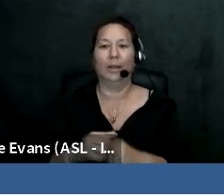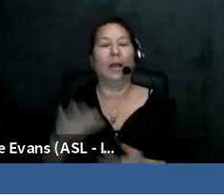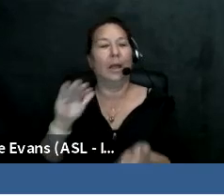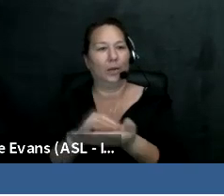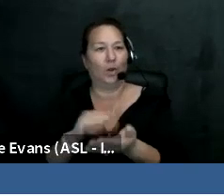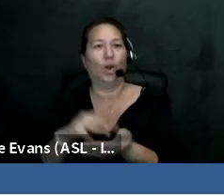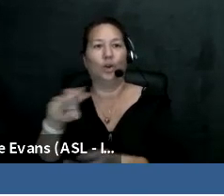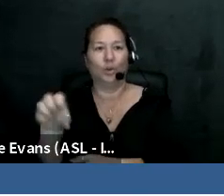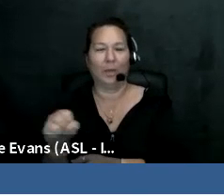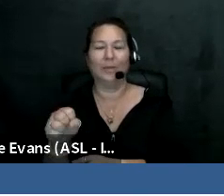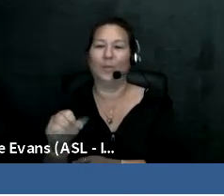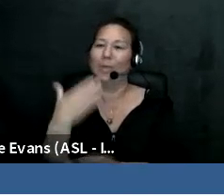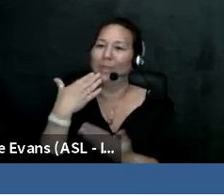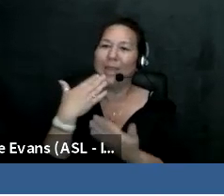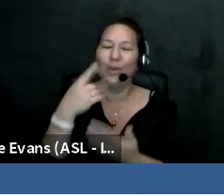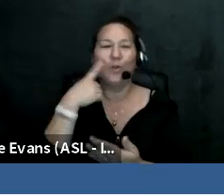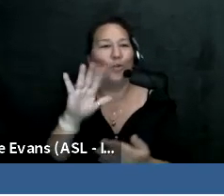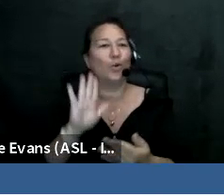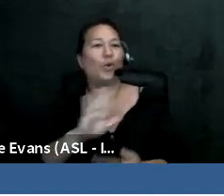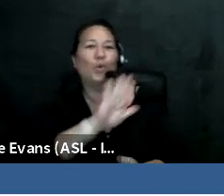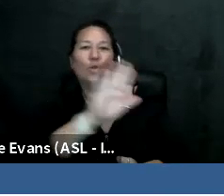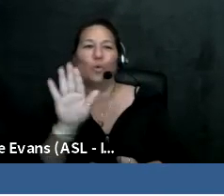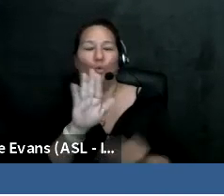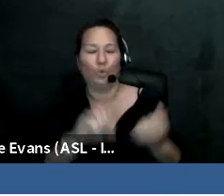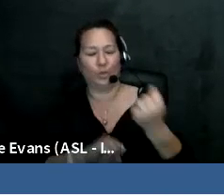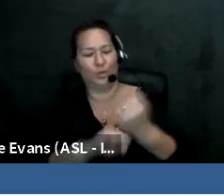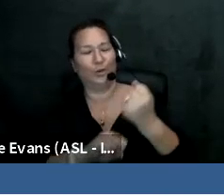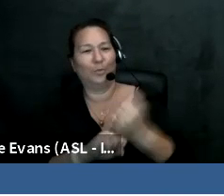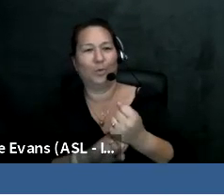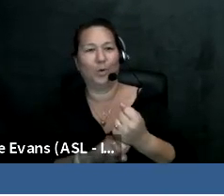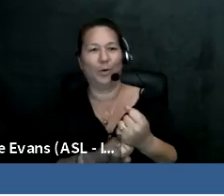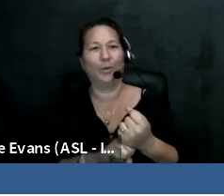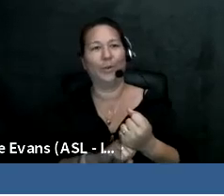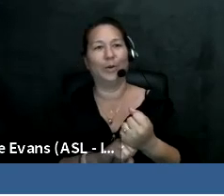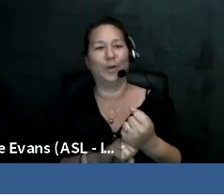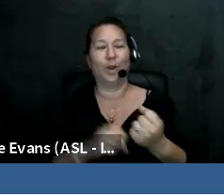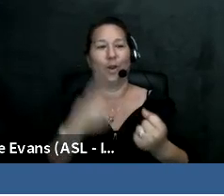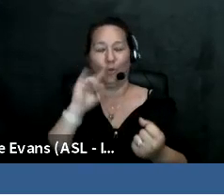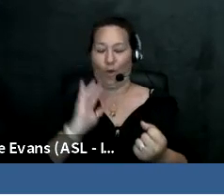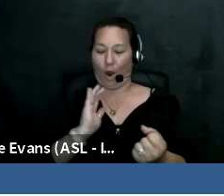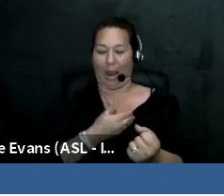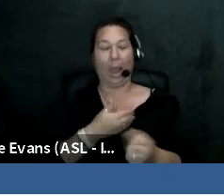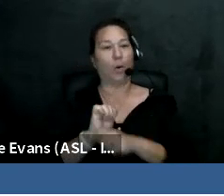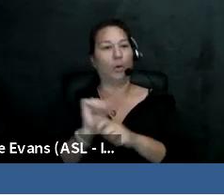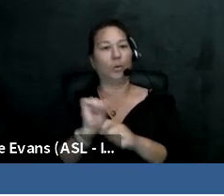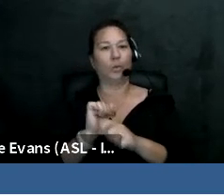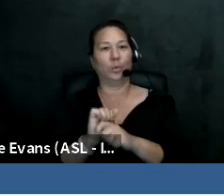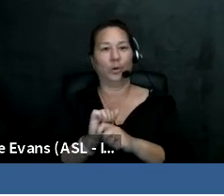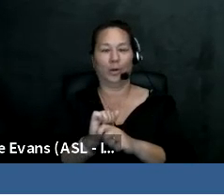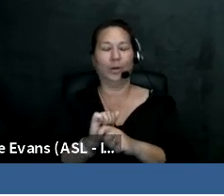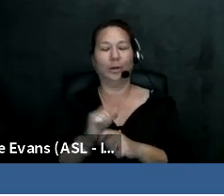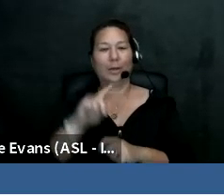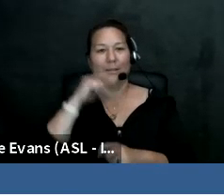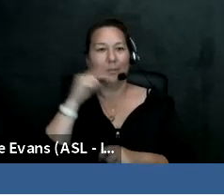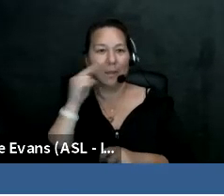for the support of the work that we had to do as public health officials during this time. And